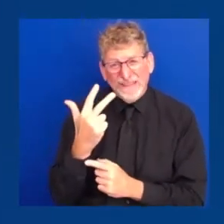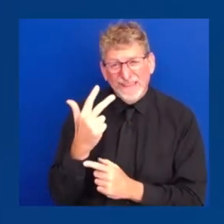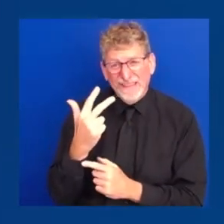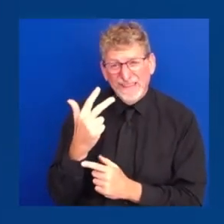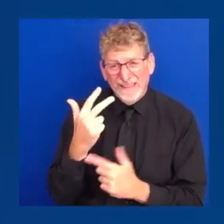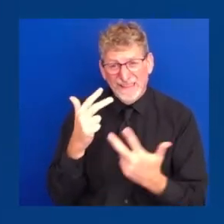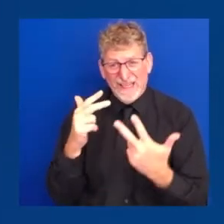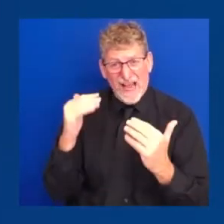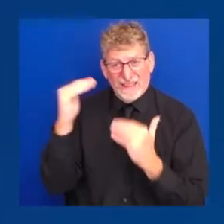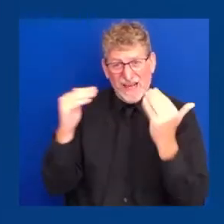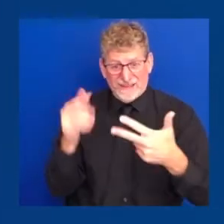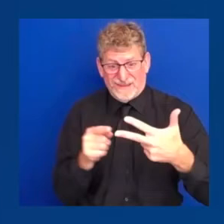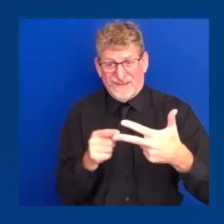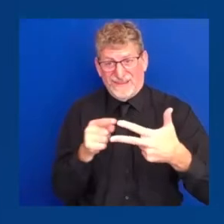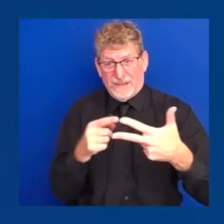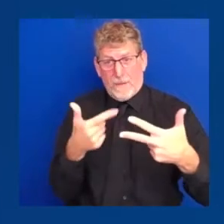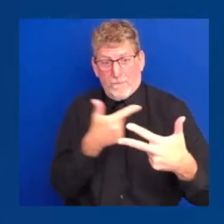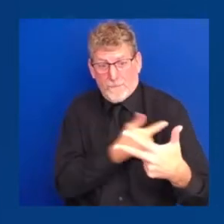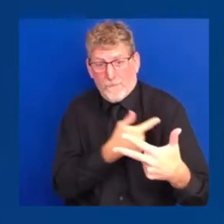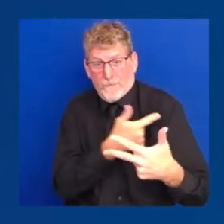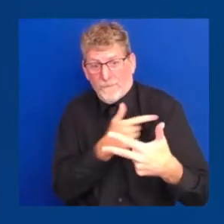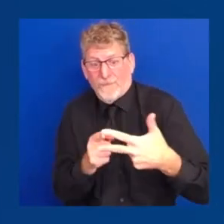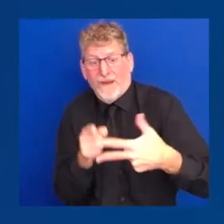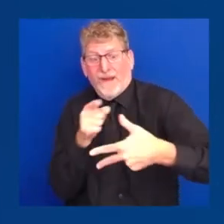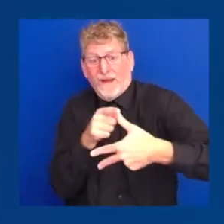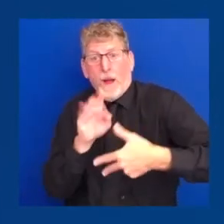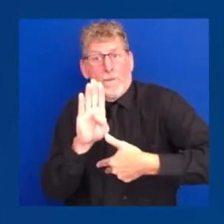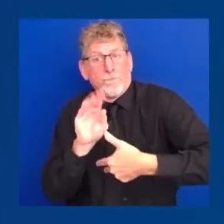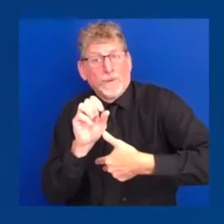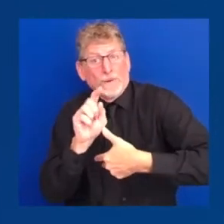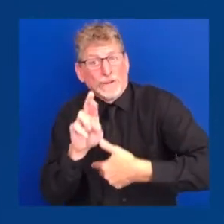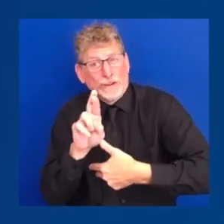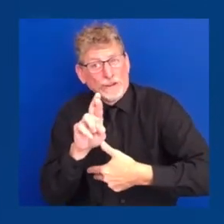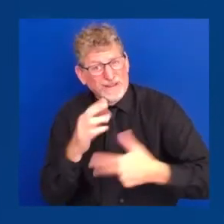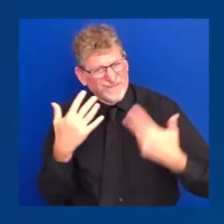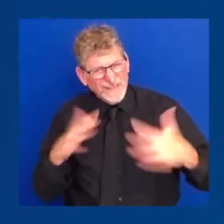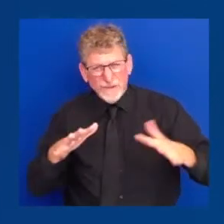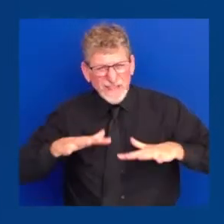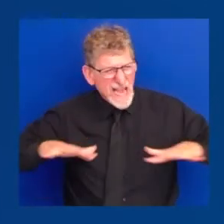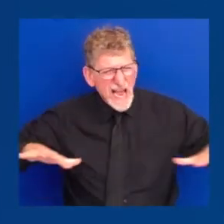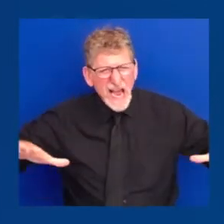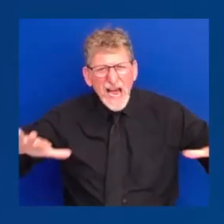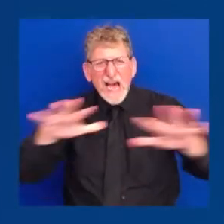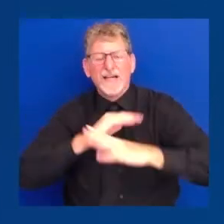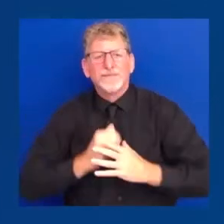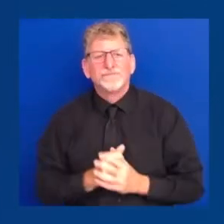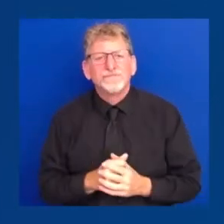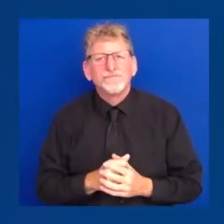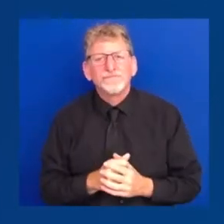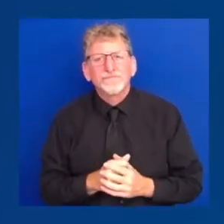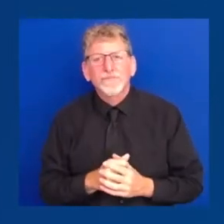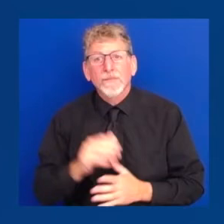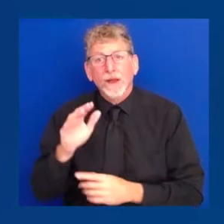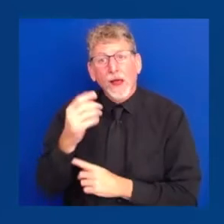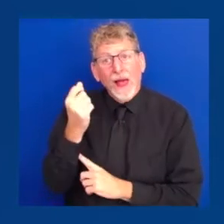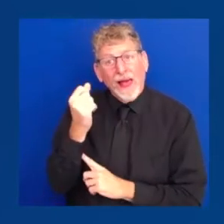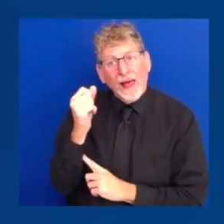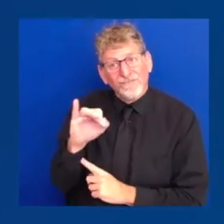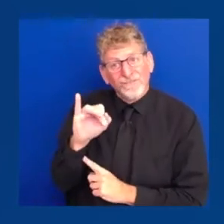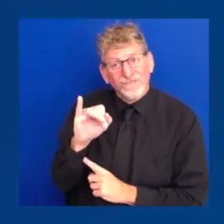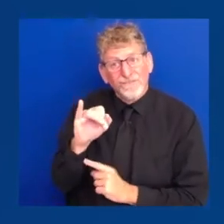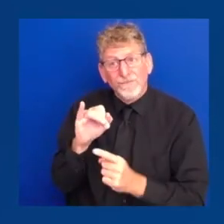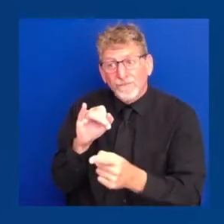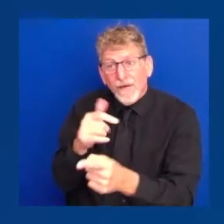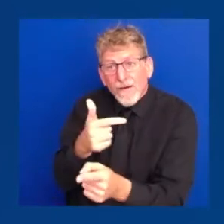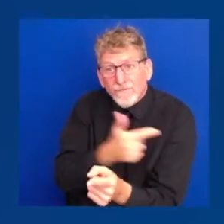protection. In fact, if you're vaccinated and boosted, you have an extremely high level of protection against